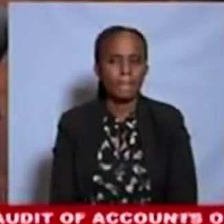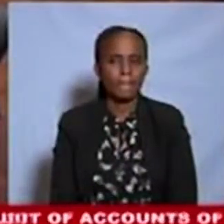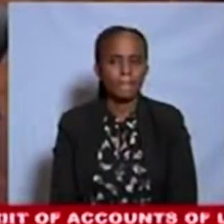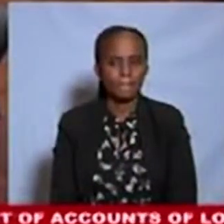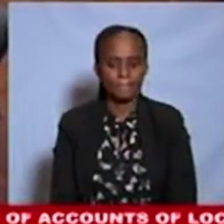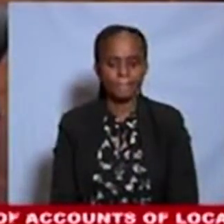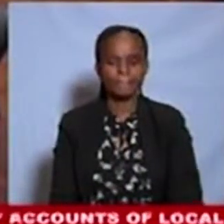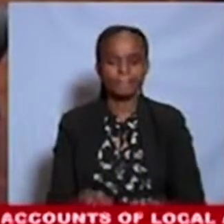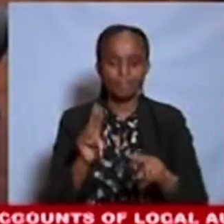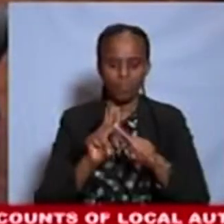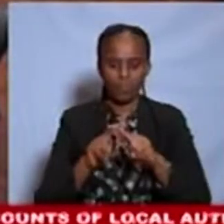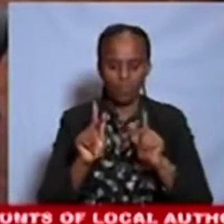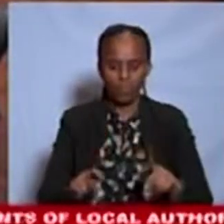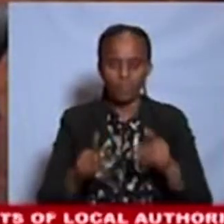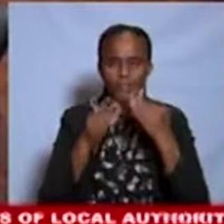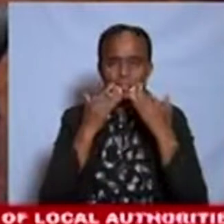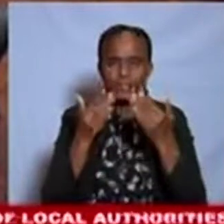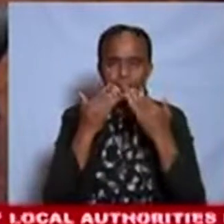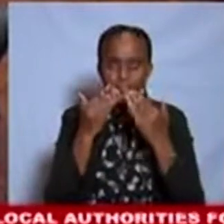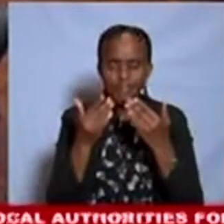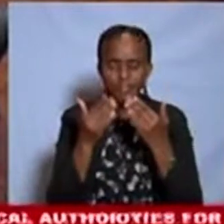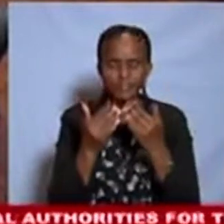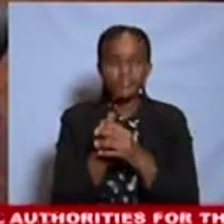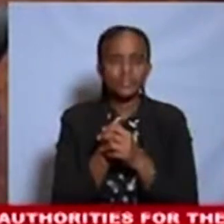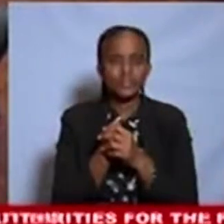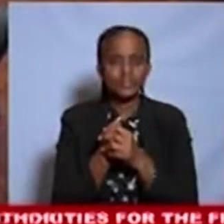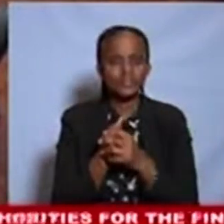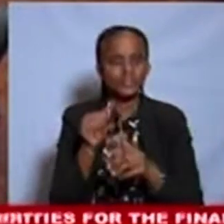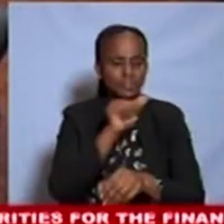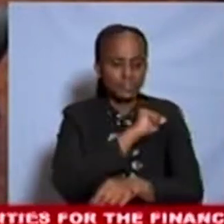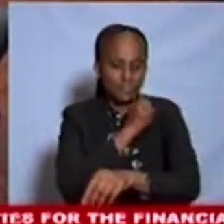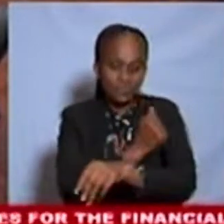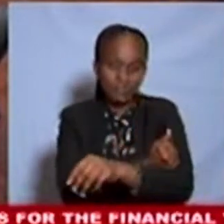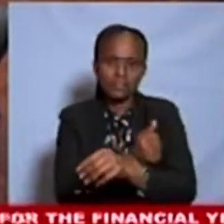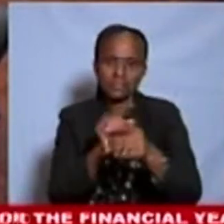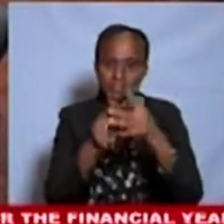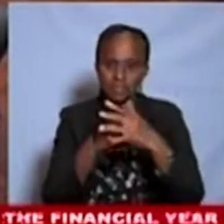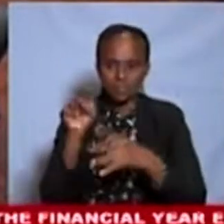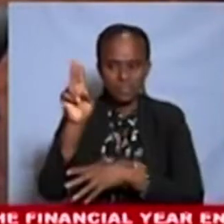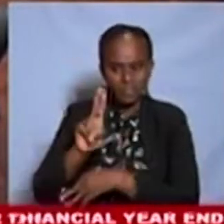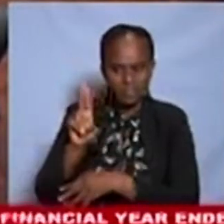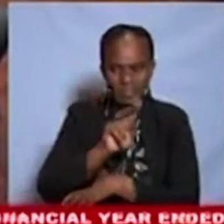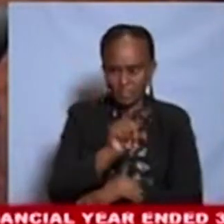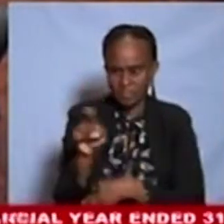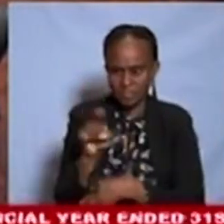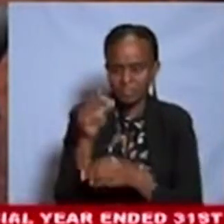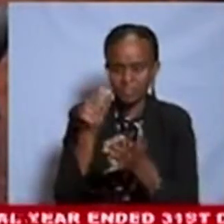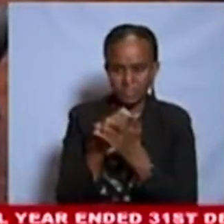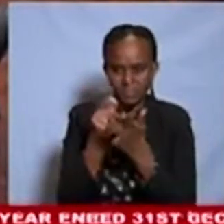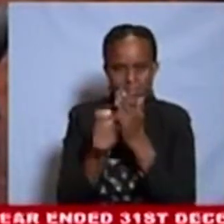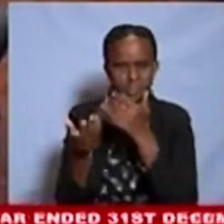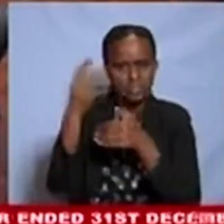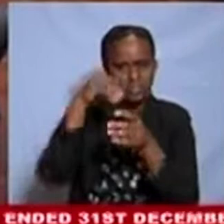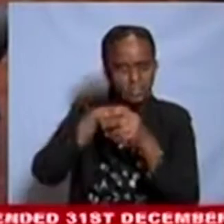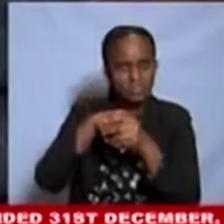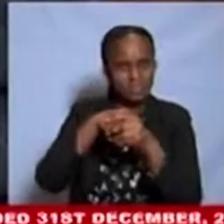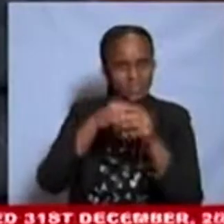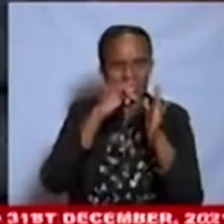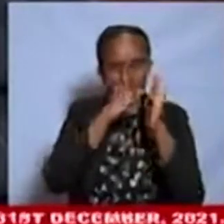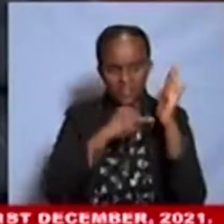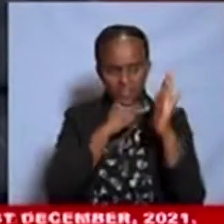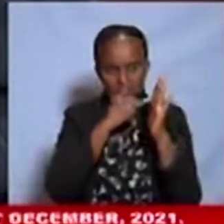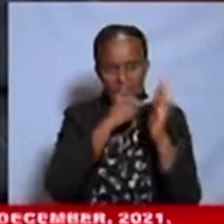Thank you, Chair. The authority to start using the money came in